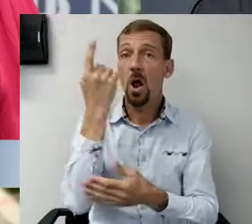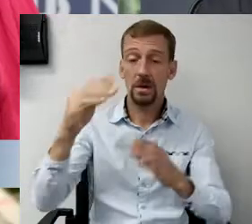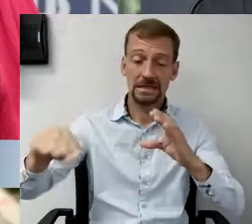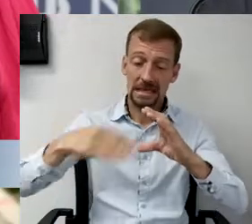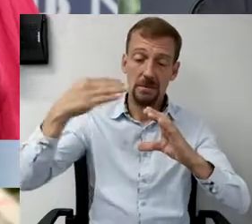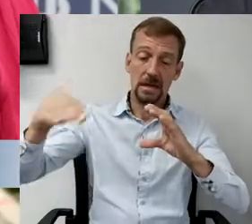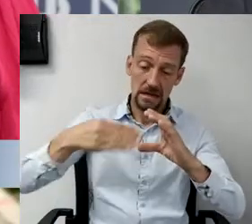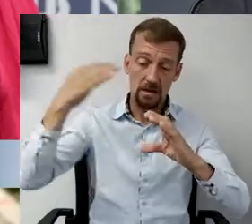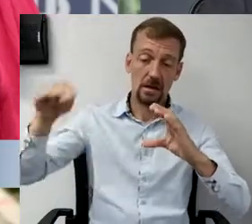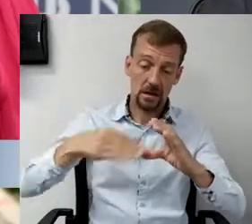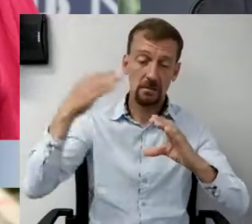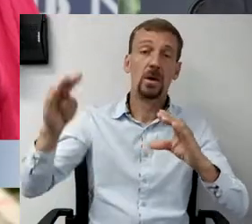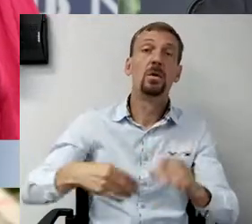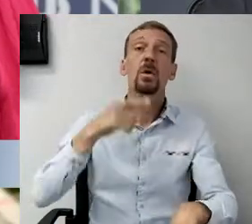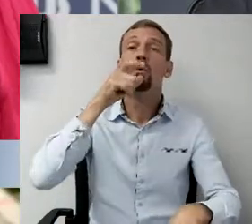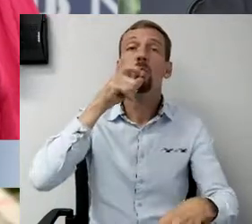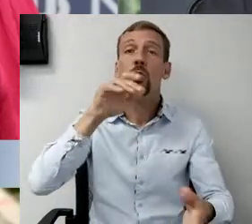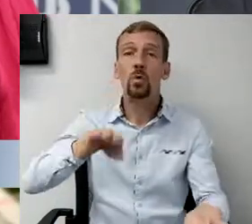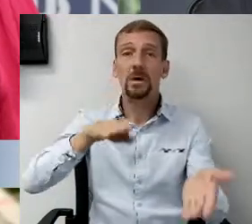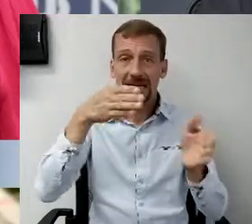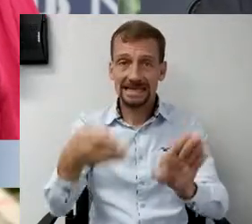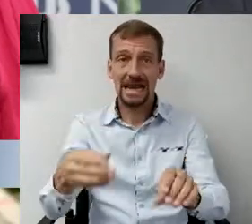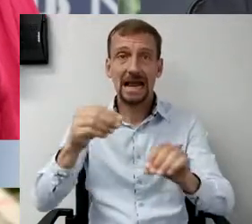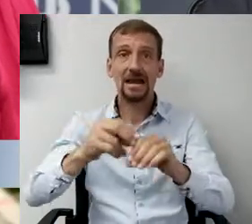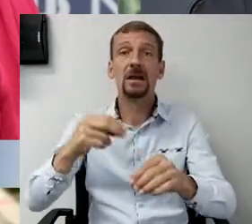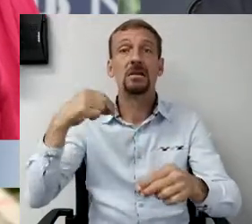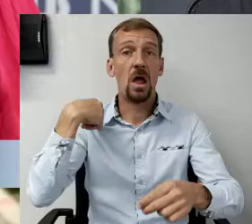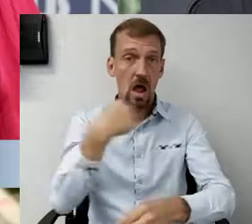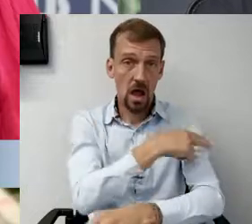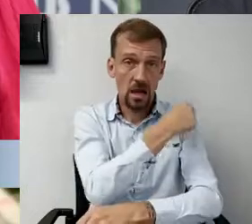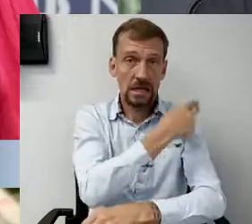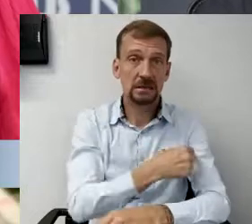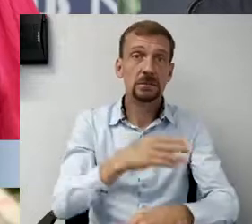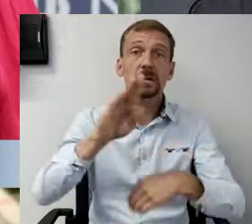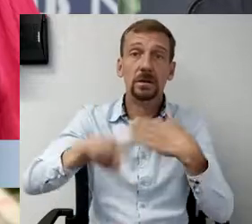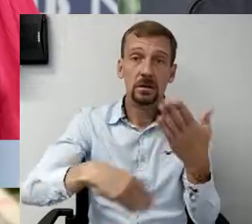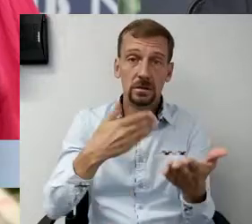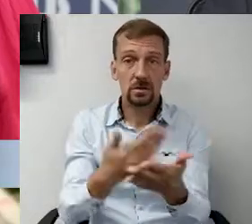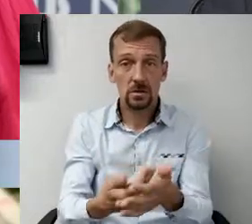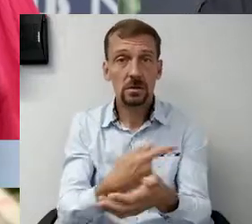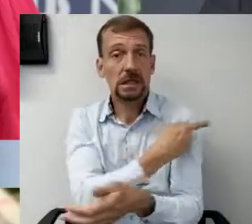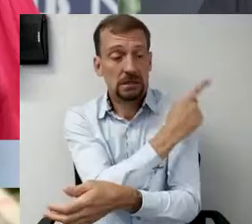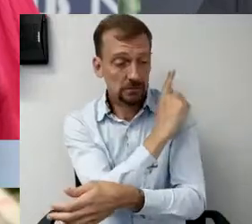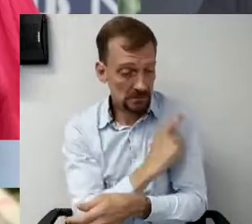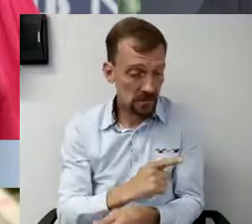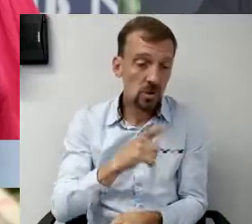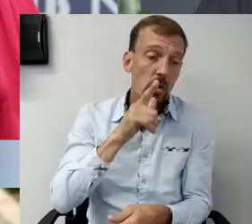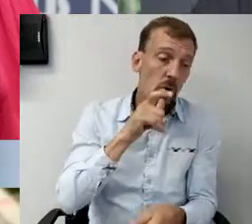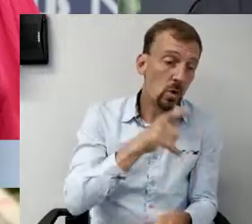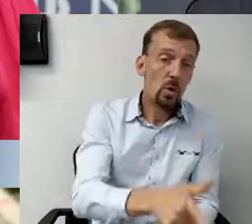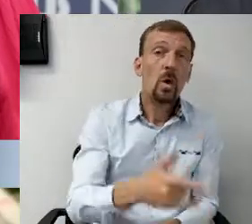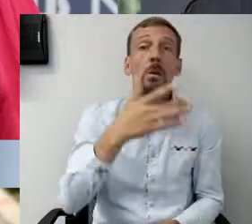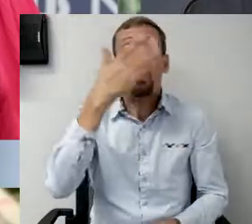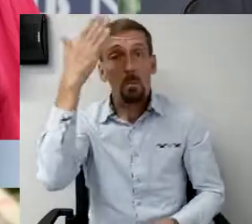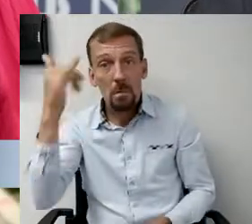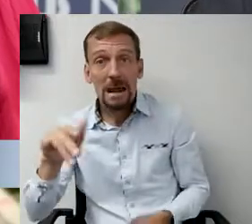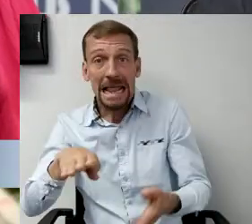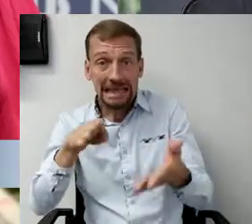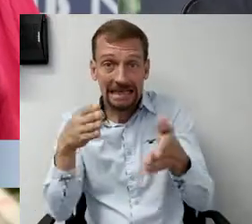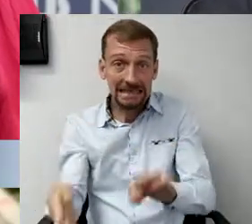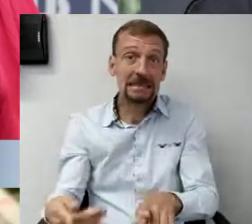every mortality to me that happened in the hospital and tells me the whole history about the patient and why they died.